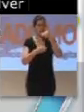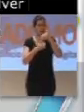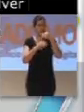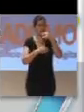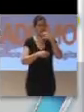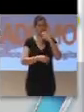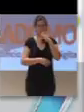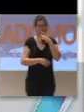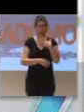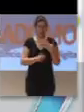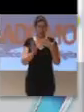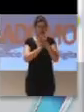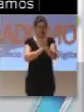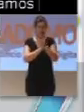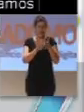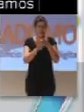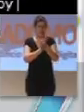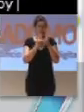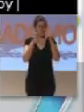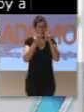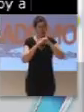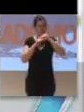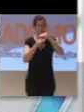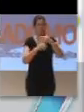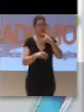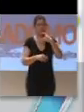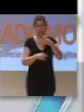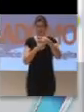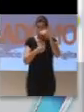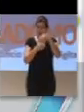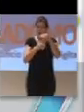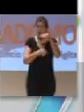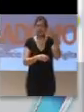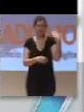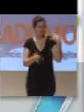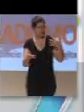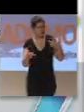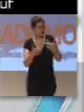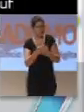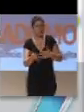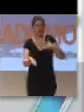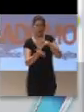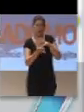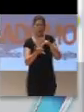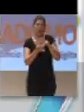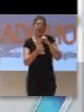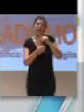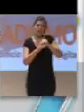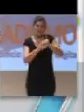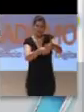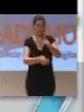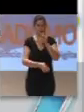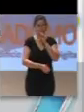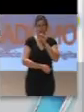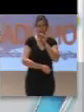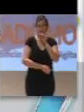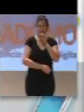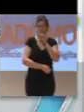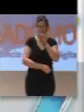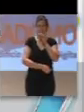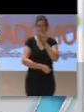We talked about solving certain obstacles, such as the ones I'm going to mention now, some that we suffered and that we're still trying to overcome,